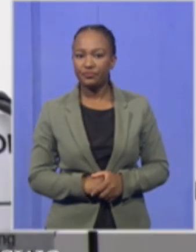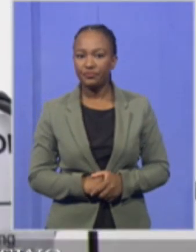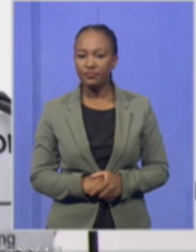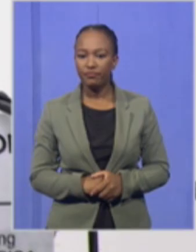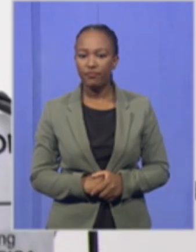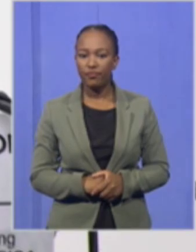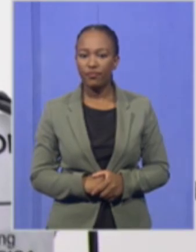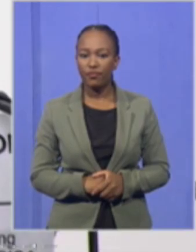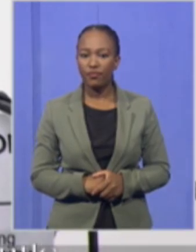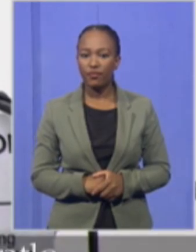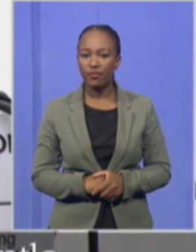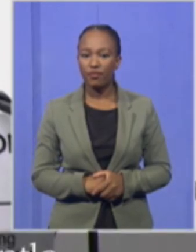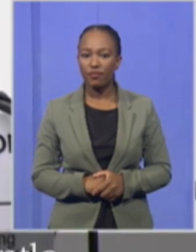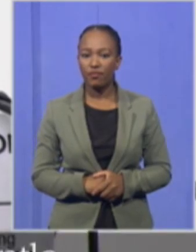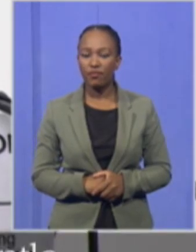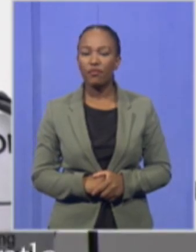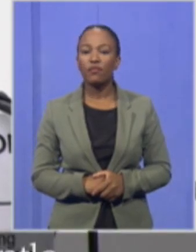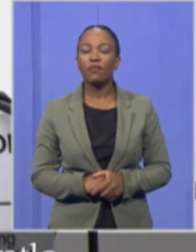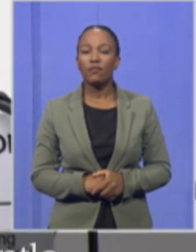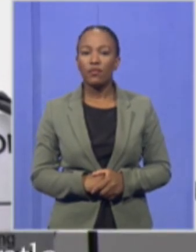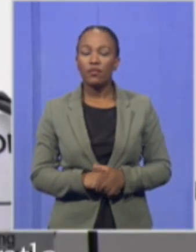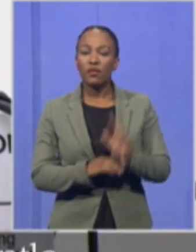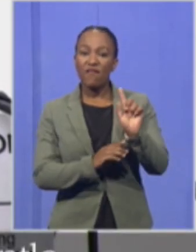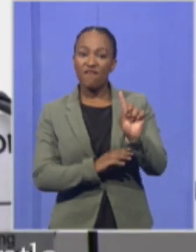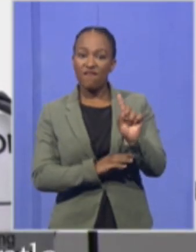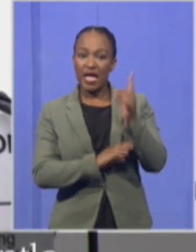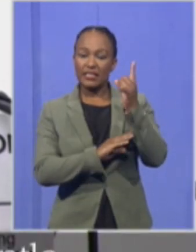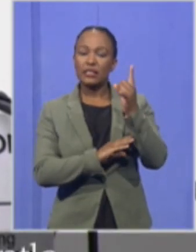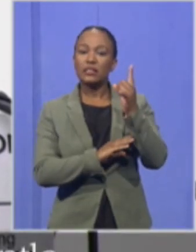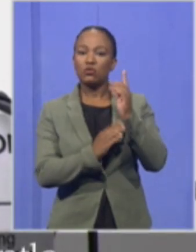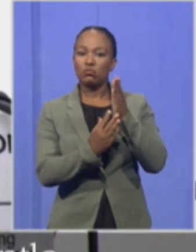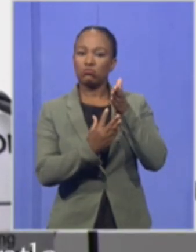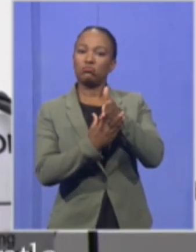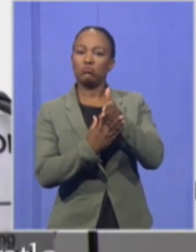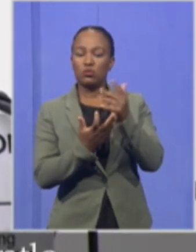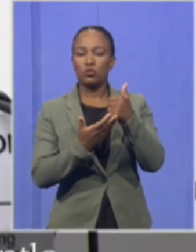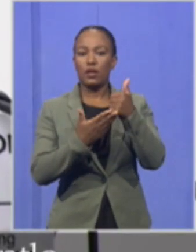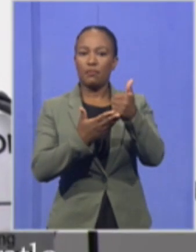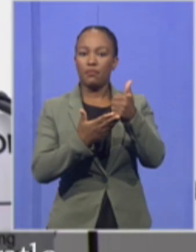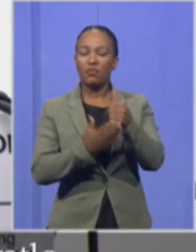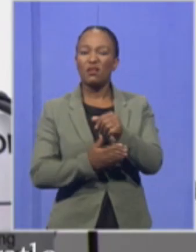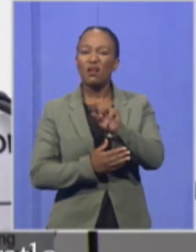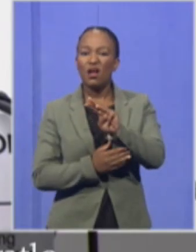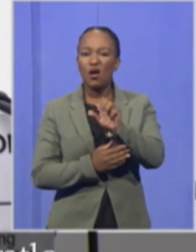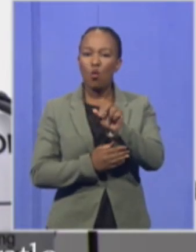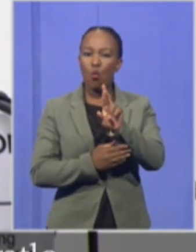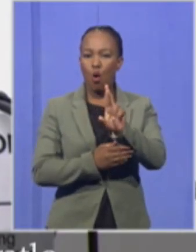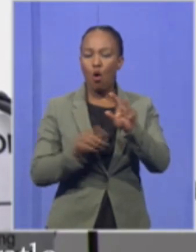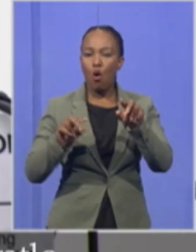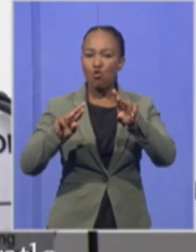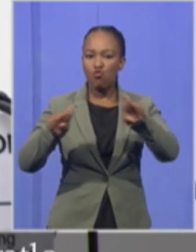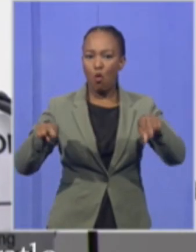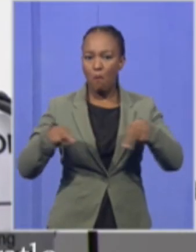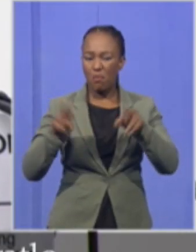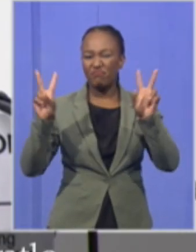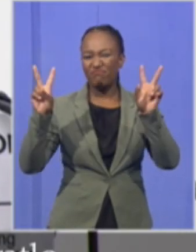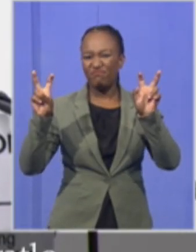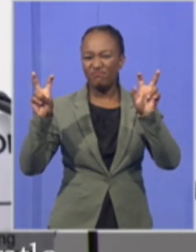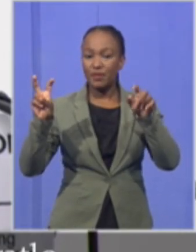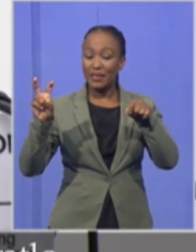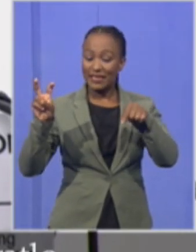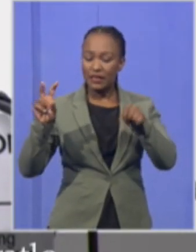The first intervention that we have put in place is the war room, where we are going to have a team